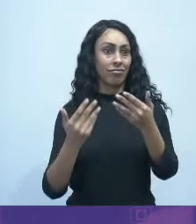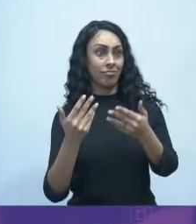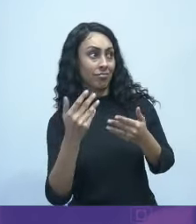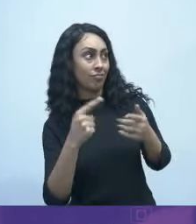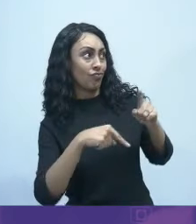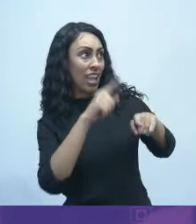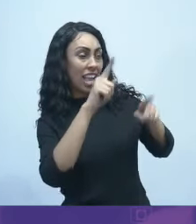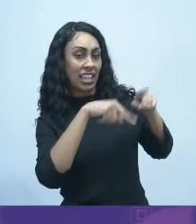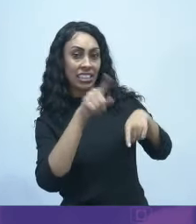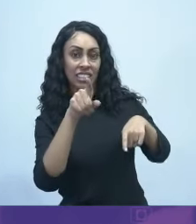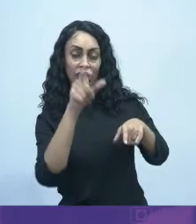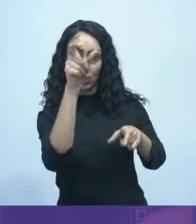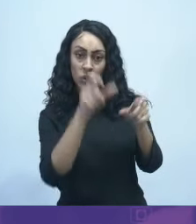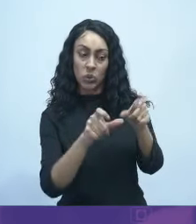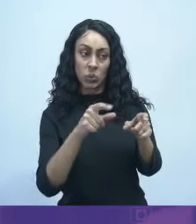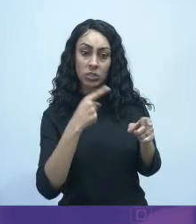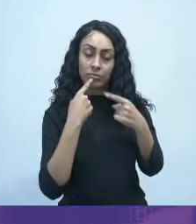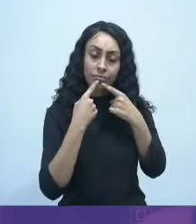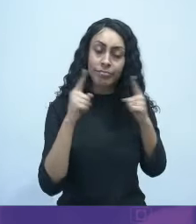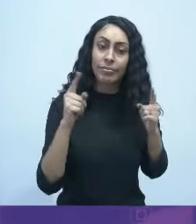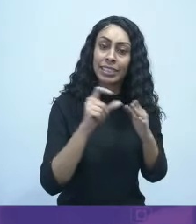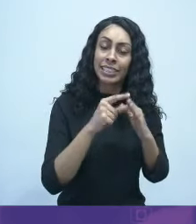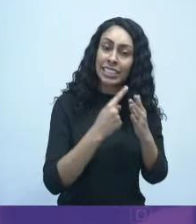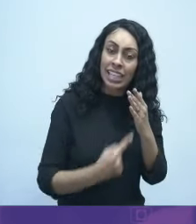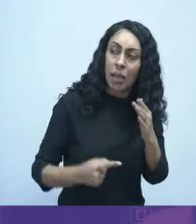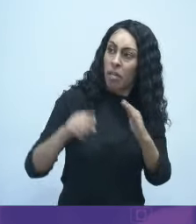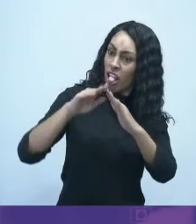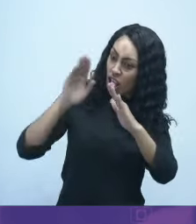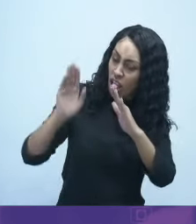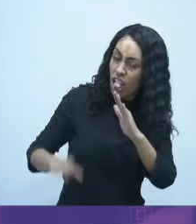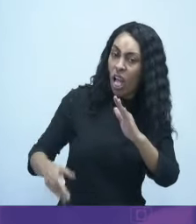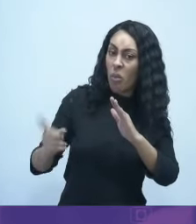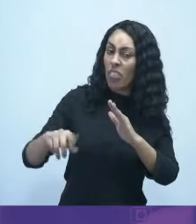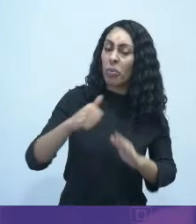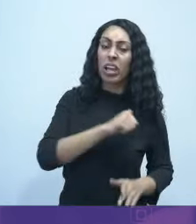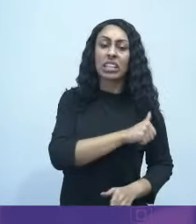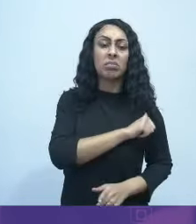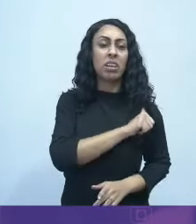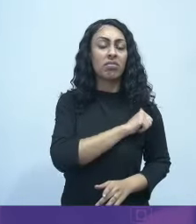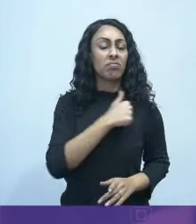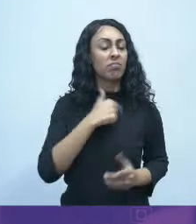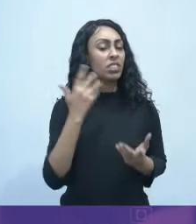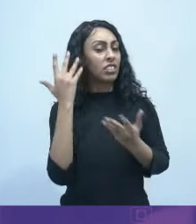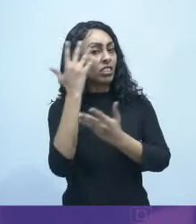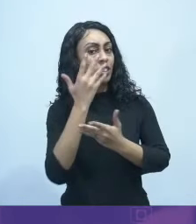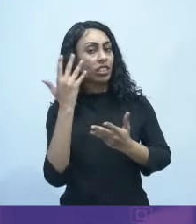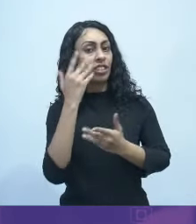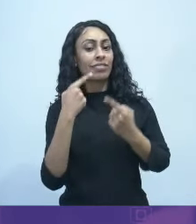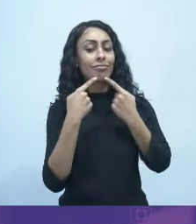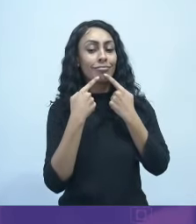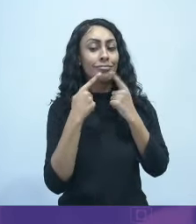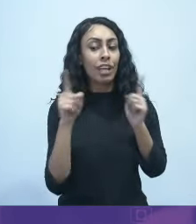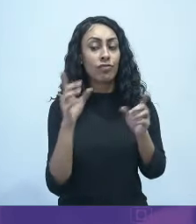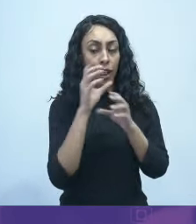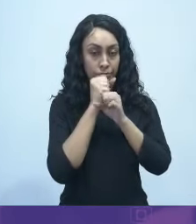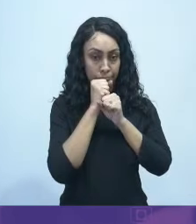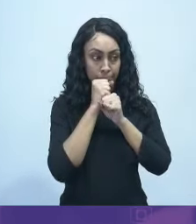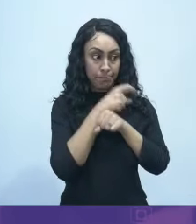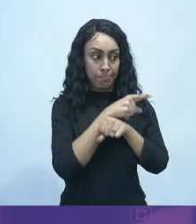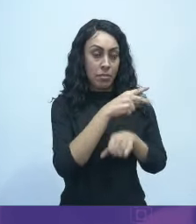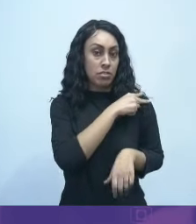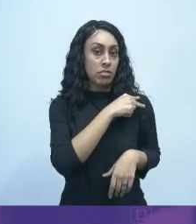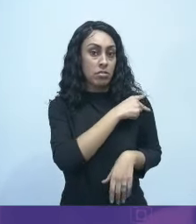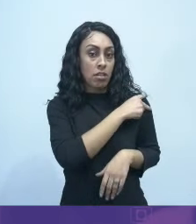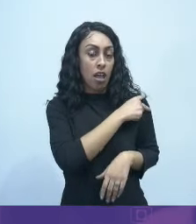of students who were declaring as disabled as being lower than we expected. And we were particularly concerned about the declaration rates for staff. We